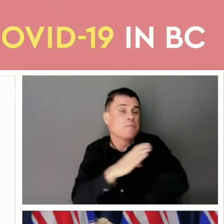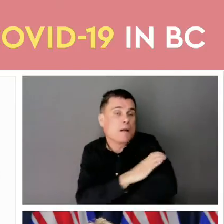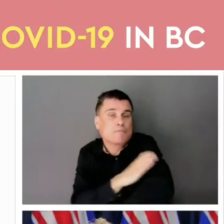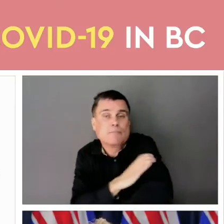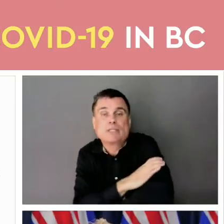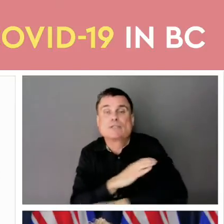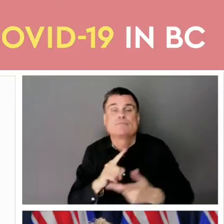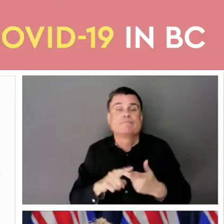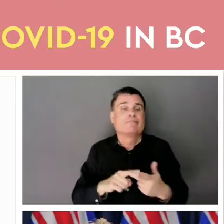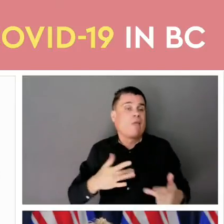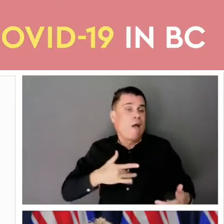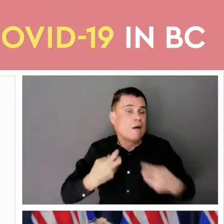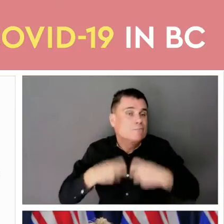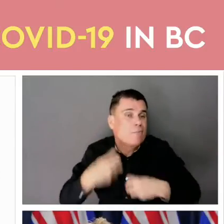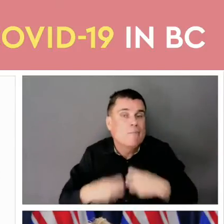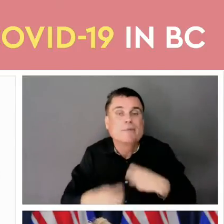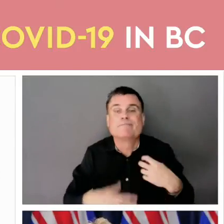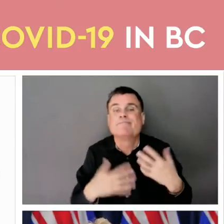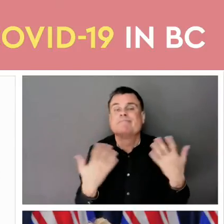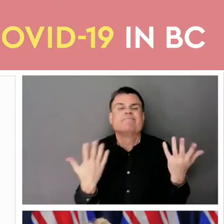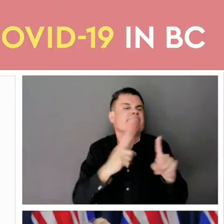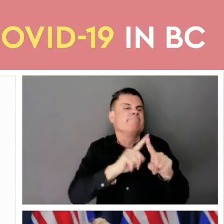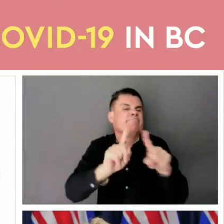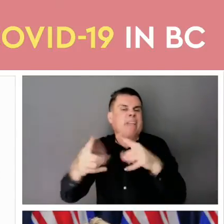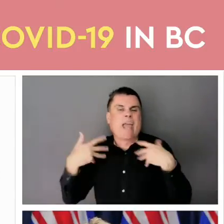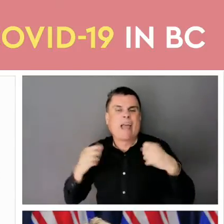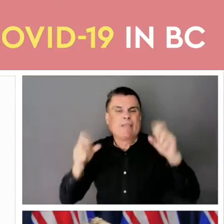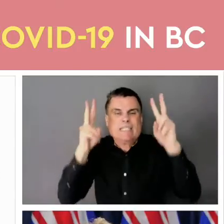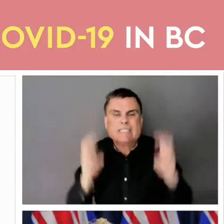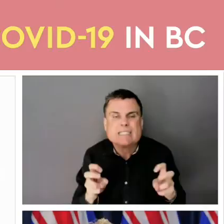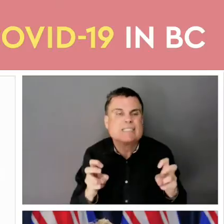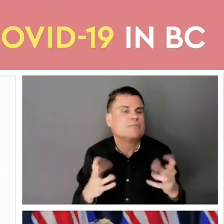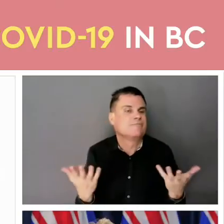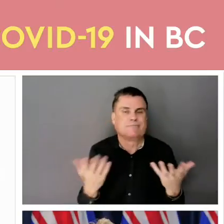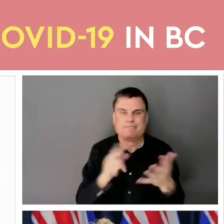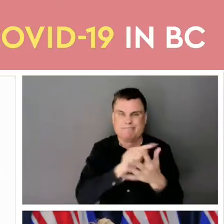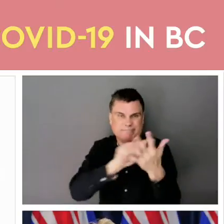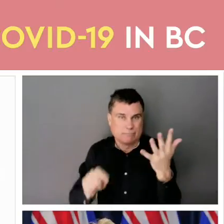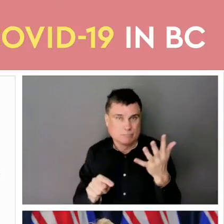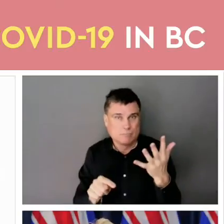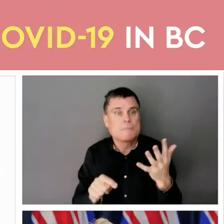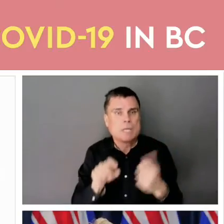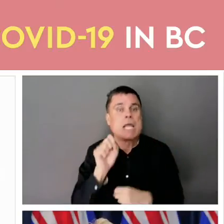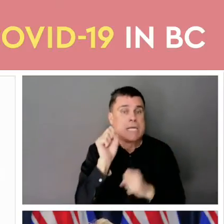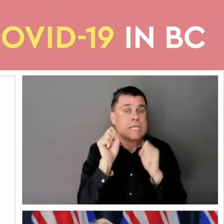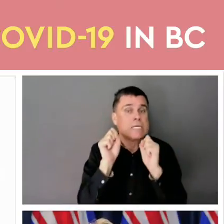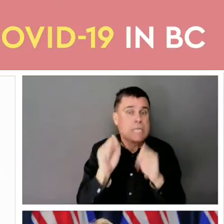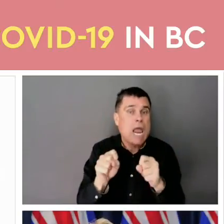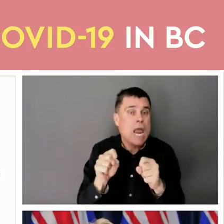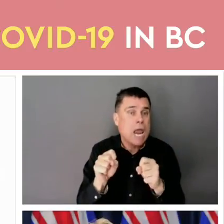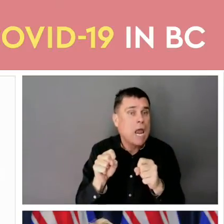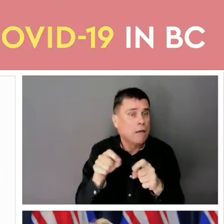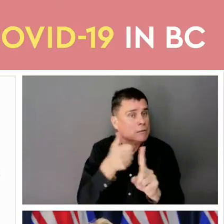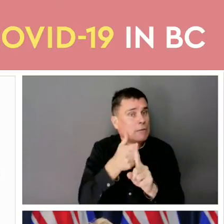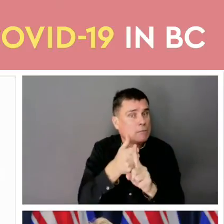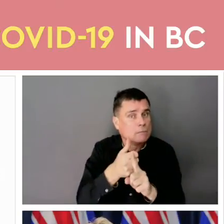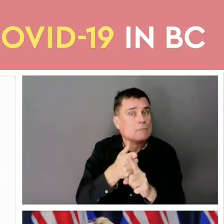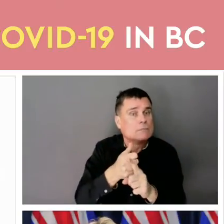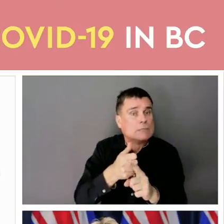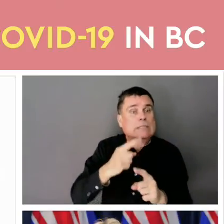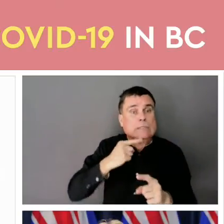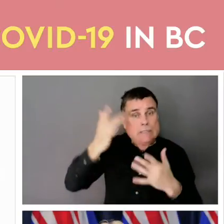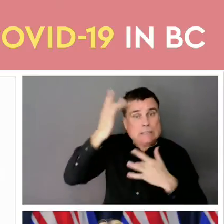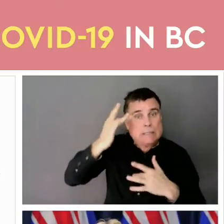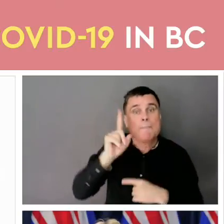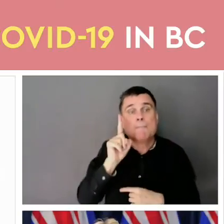COPD, are more likely to have a more severe illness. But that is compounded by age. And when we look at our population,